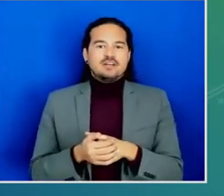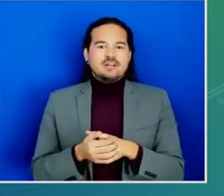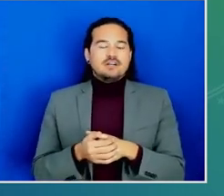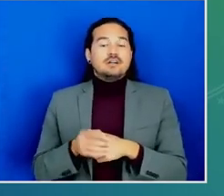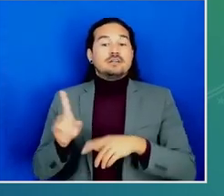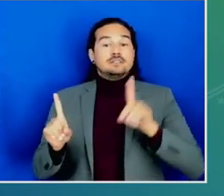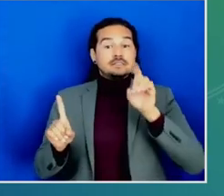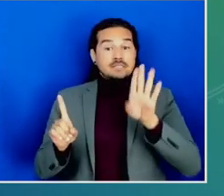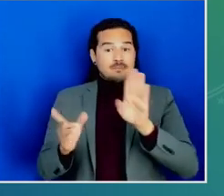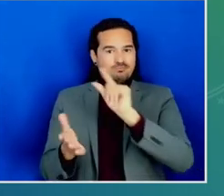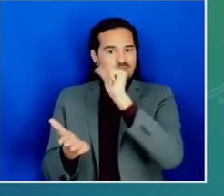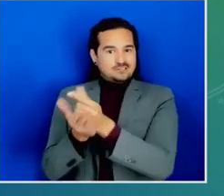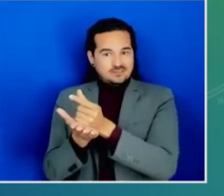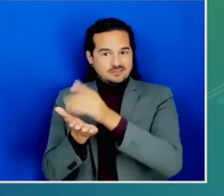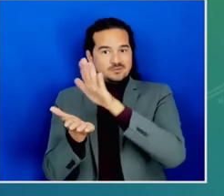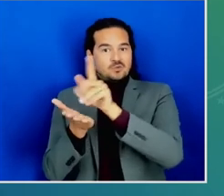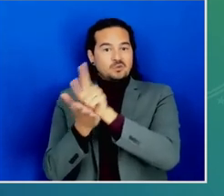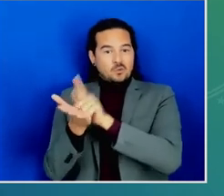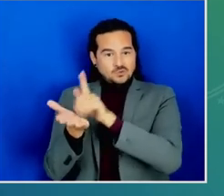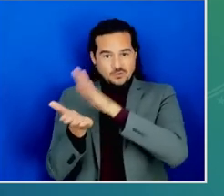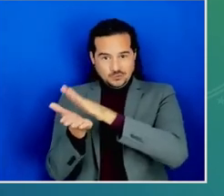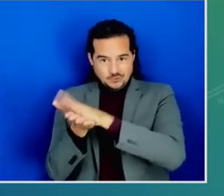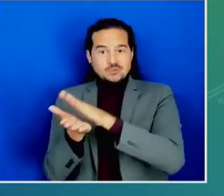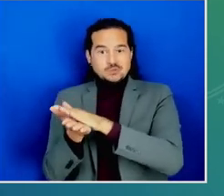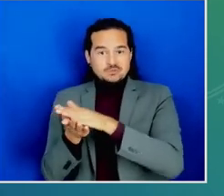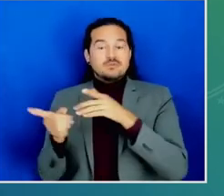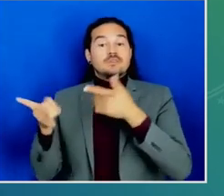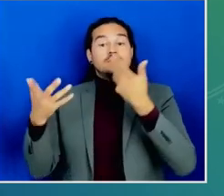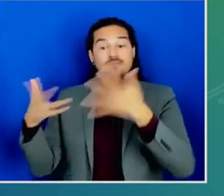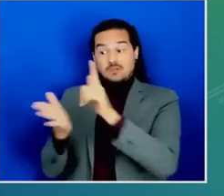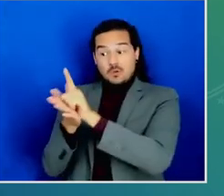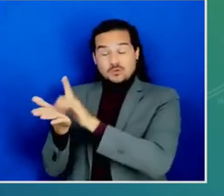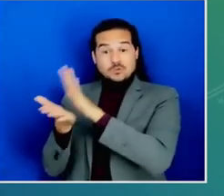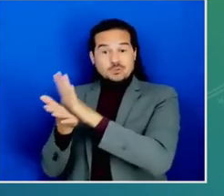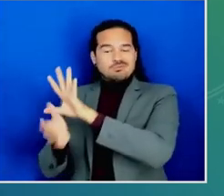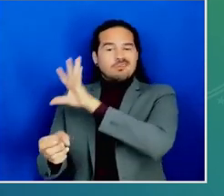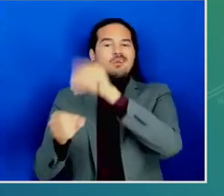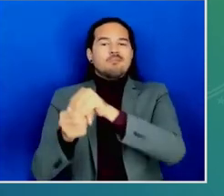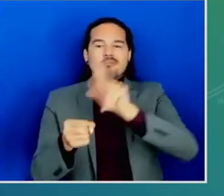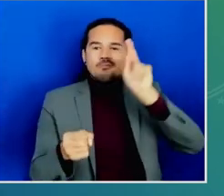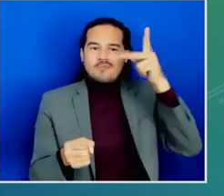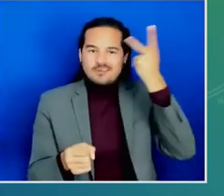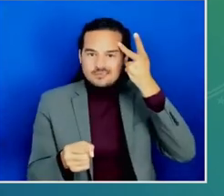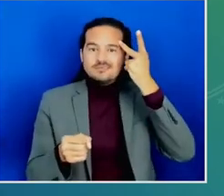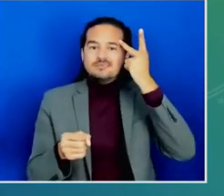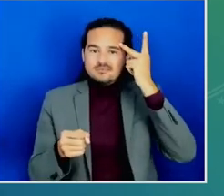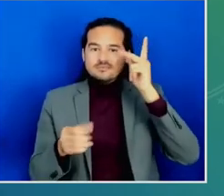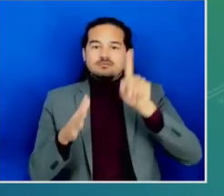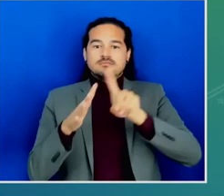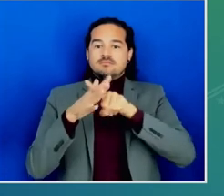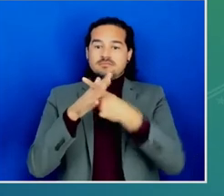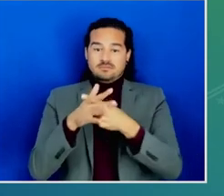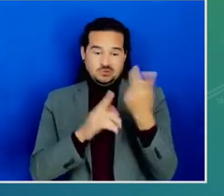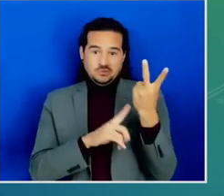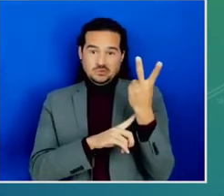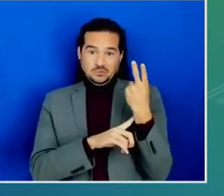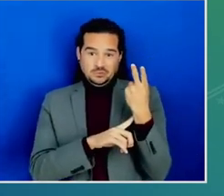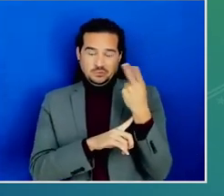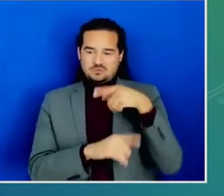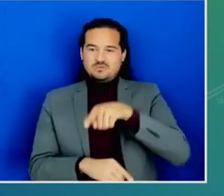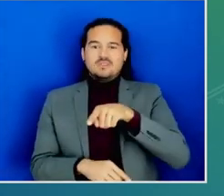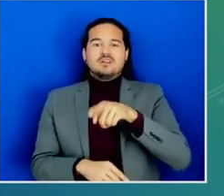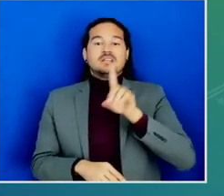graduated from law school, and then got involved in politics, public life. 2 years ago, she became one of the first Native American